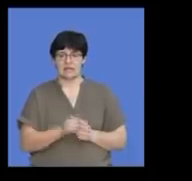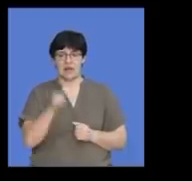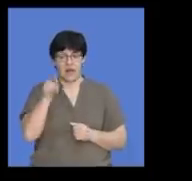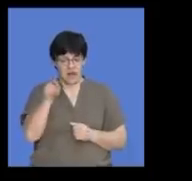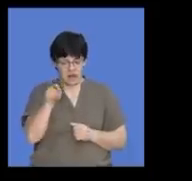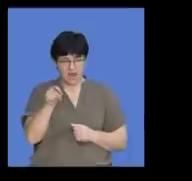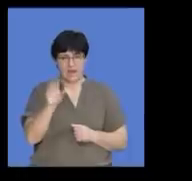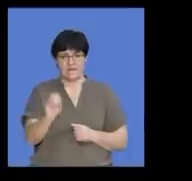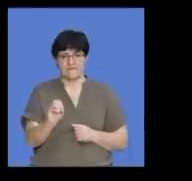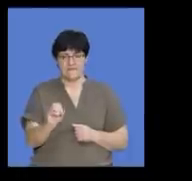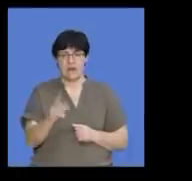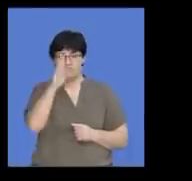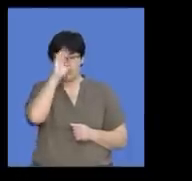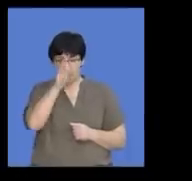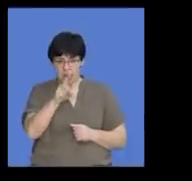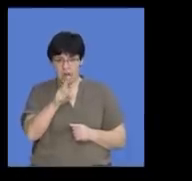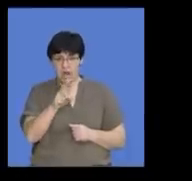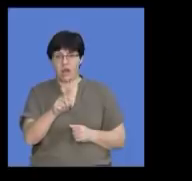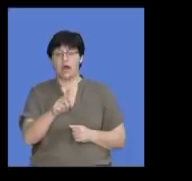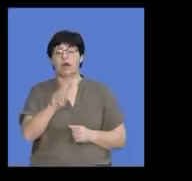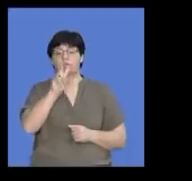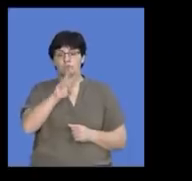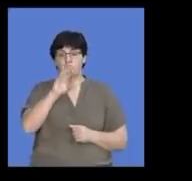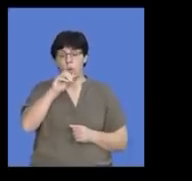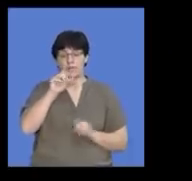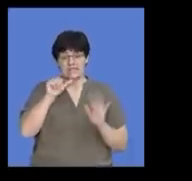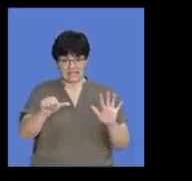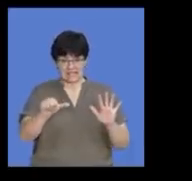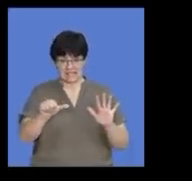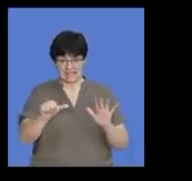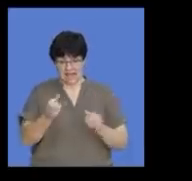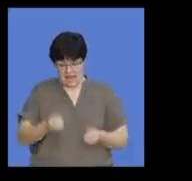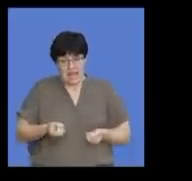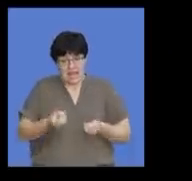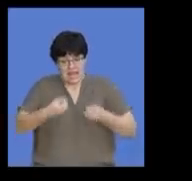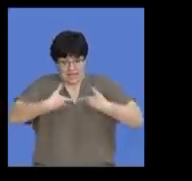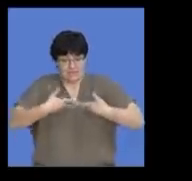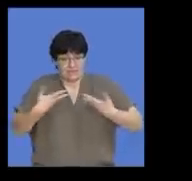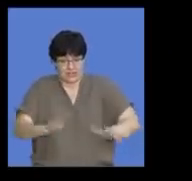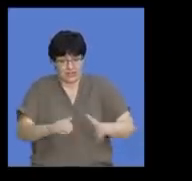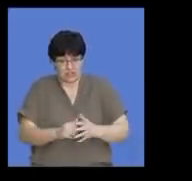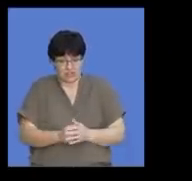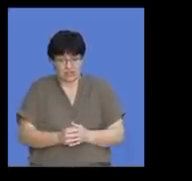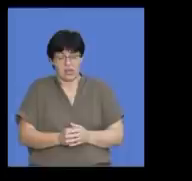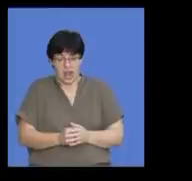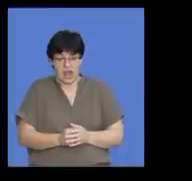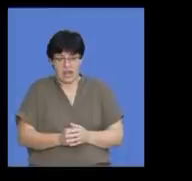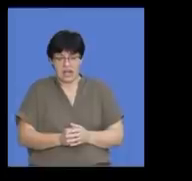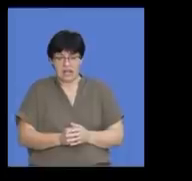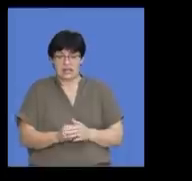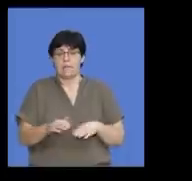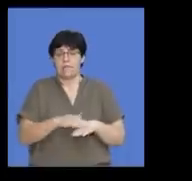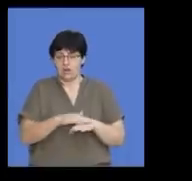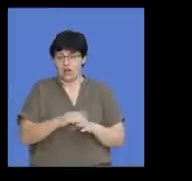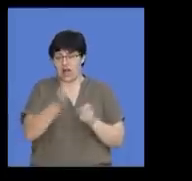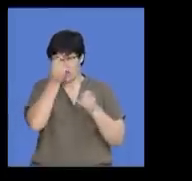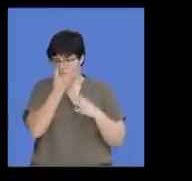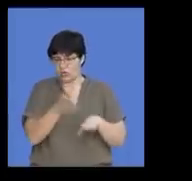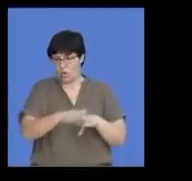And there we are. So remember, your 206 is given as marginal information on the